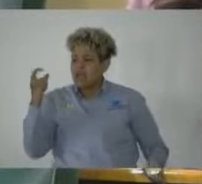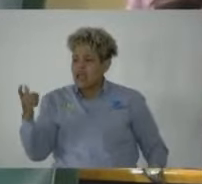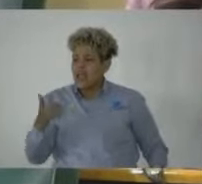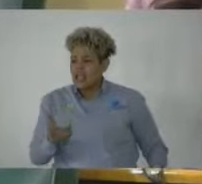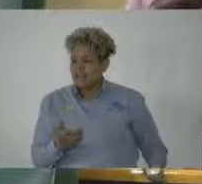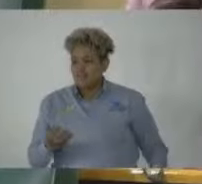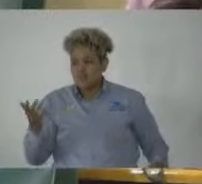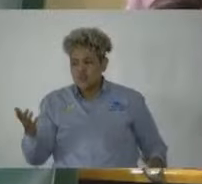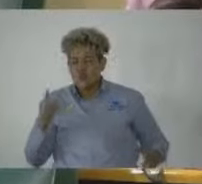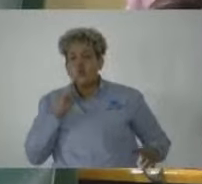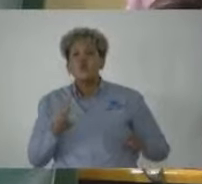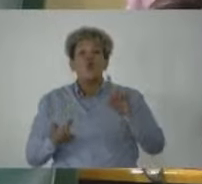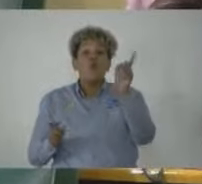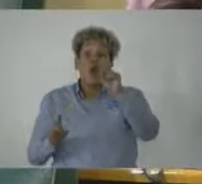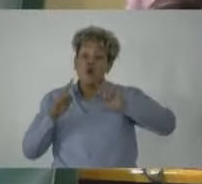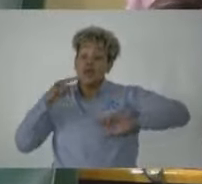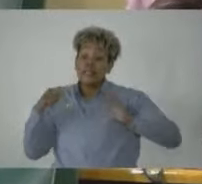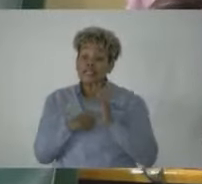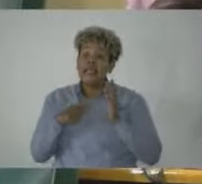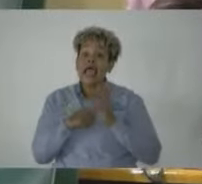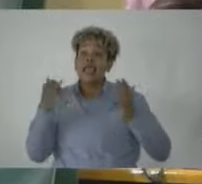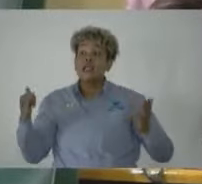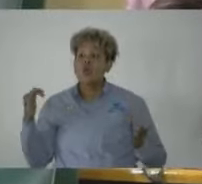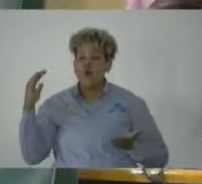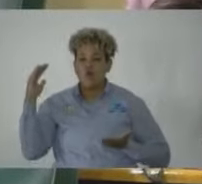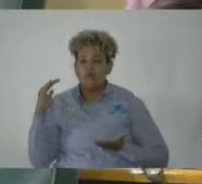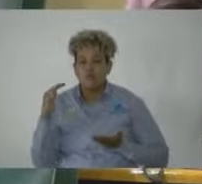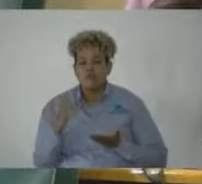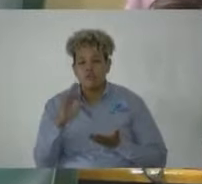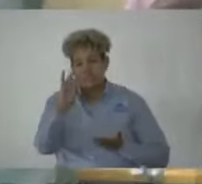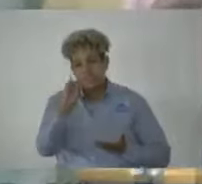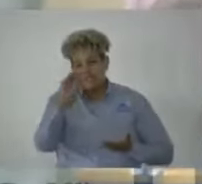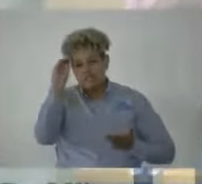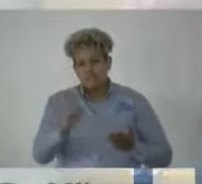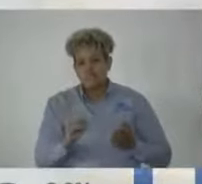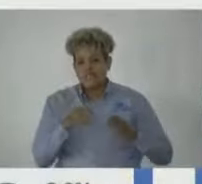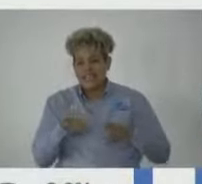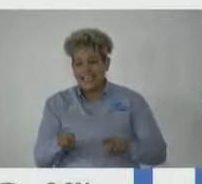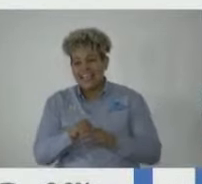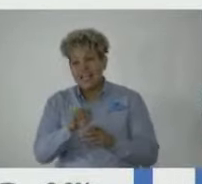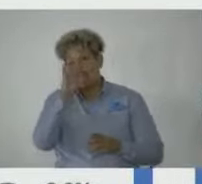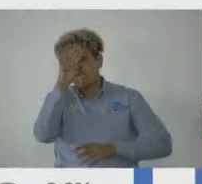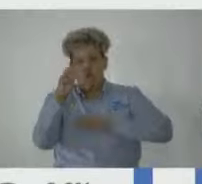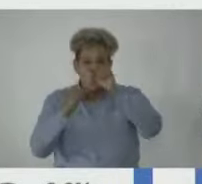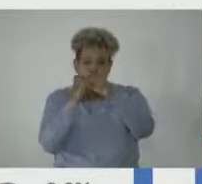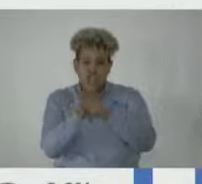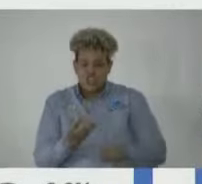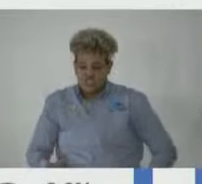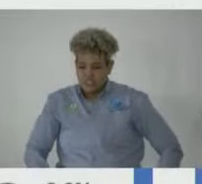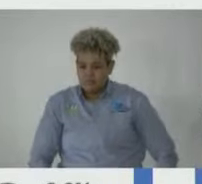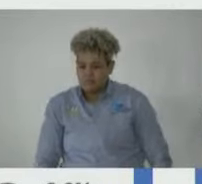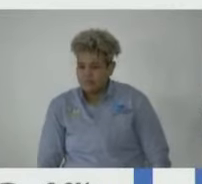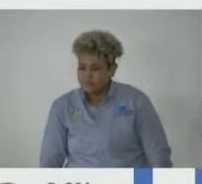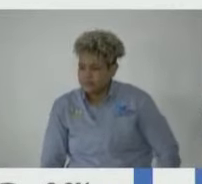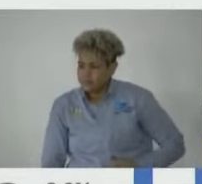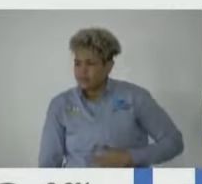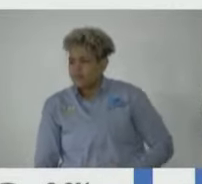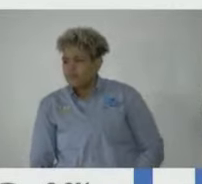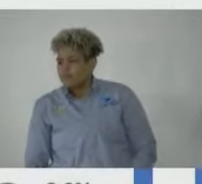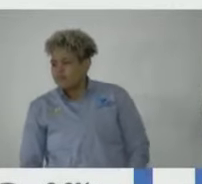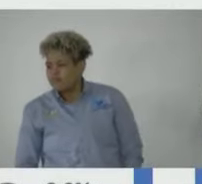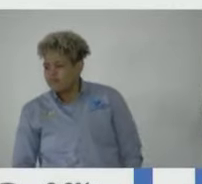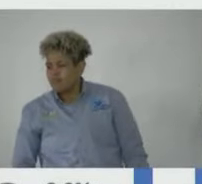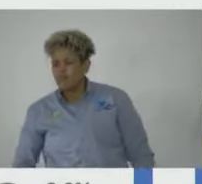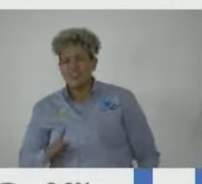okay? To one where the debt moved now by 70% over 4 years. Okay? So when you with this